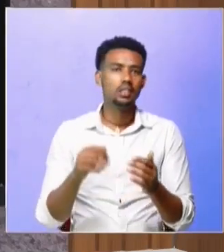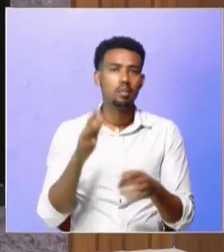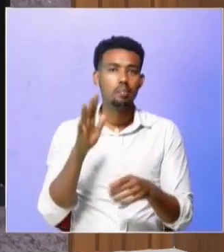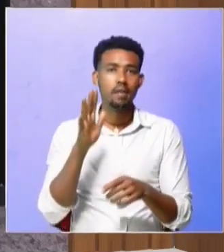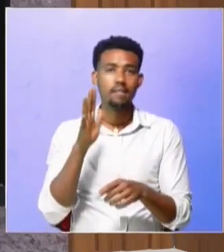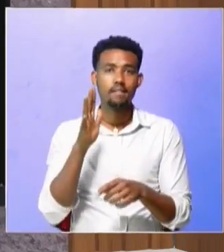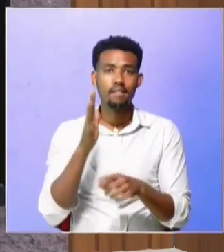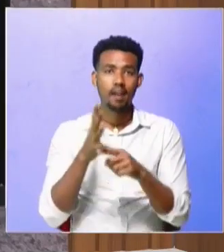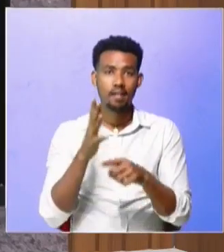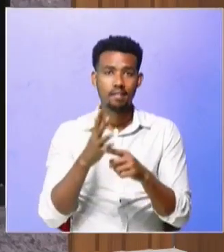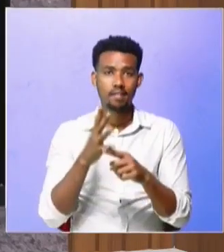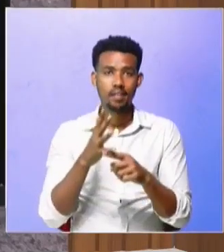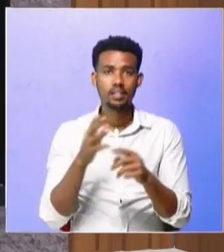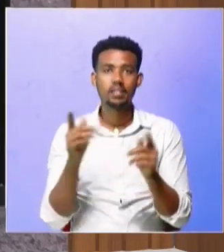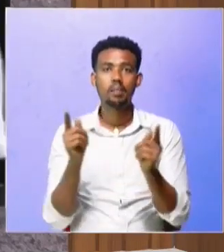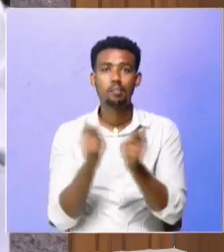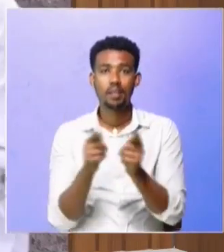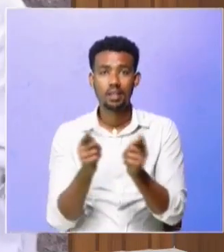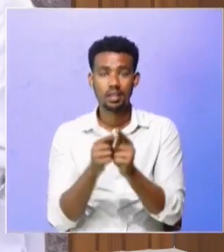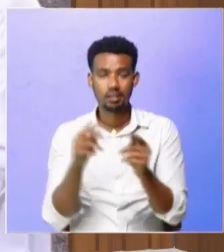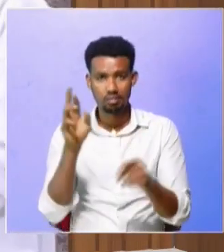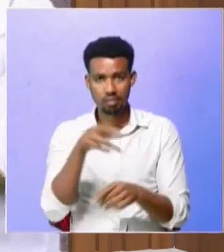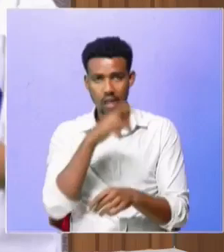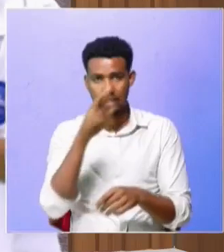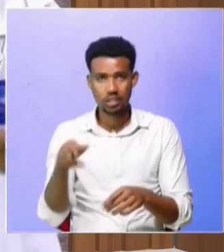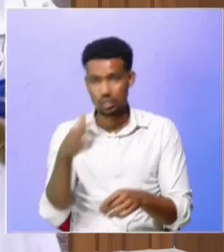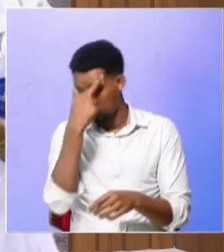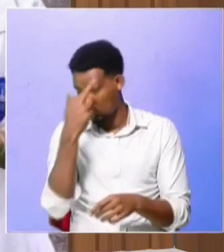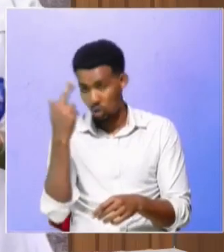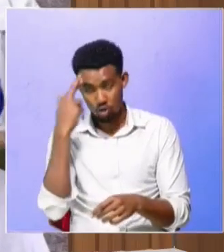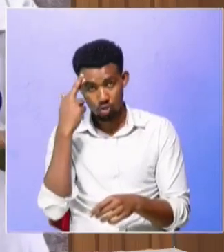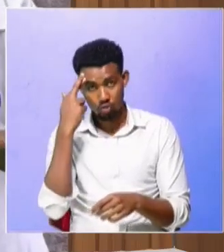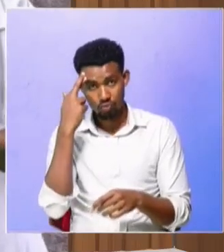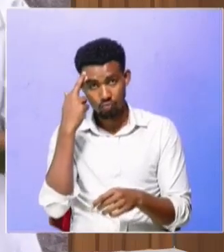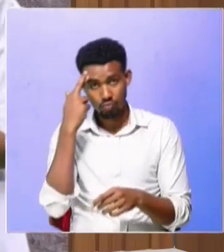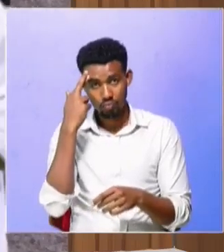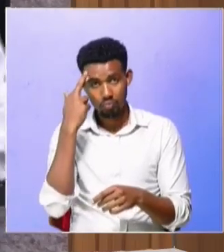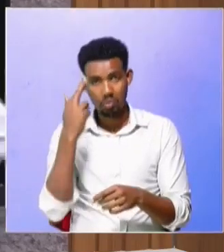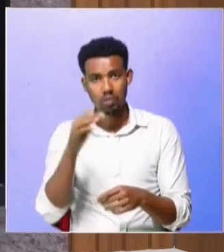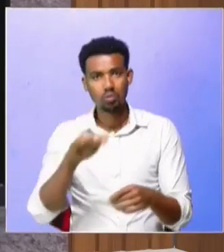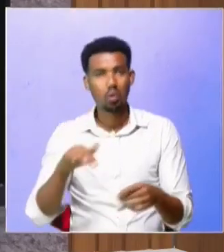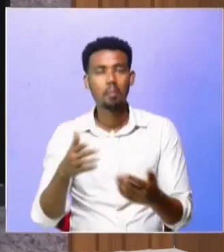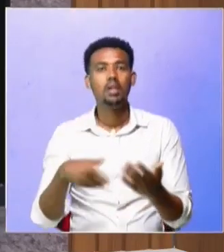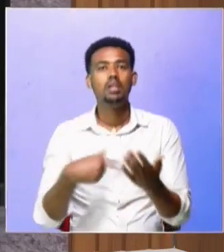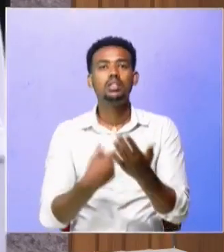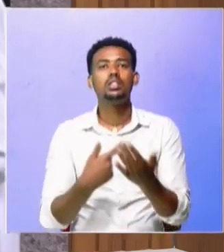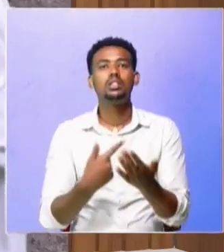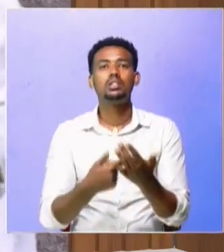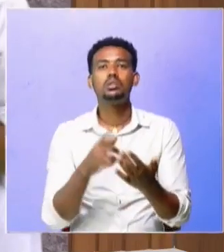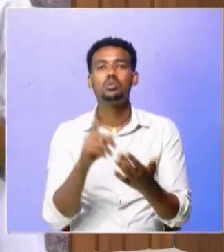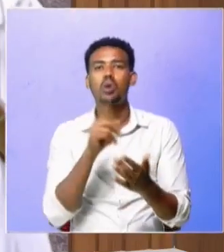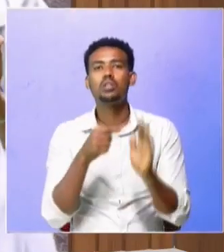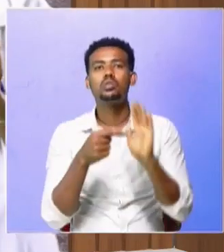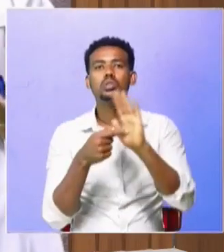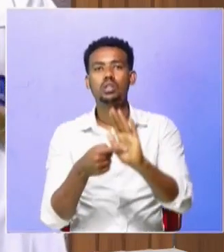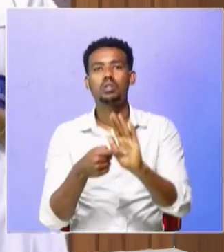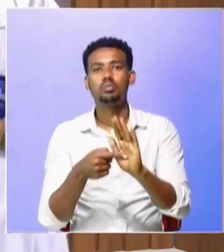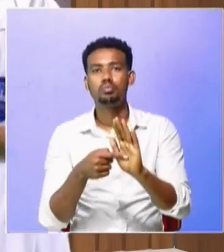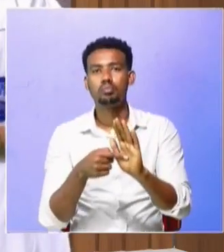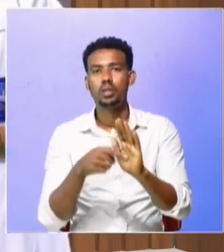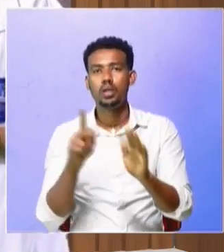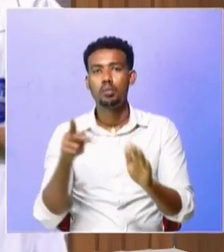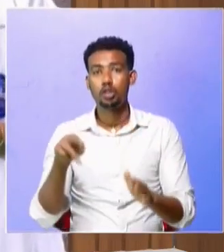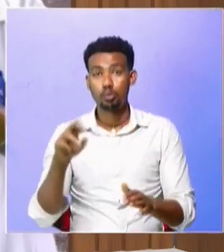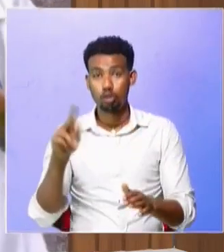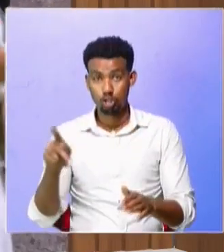was canceled because of a storm. So, do you think it's showing us preposition of